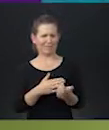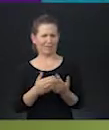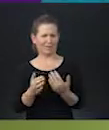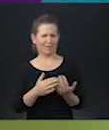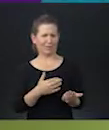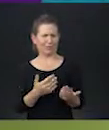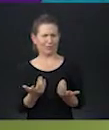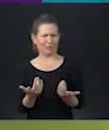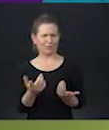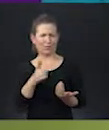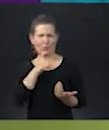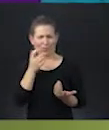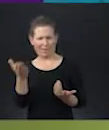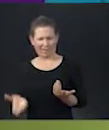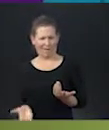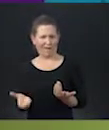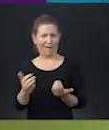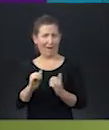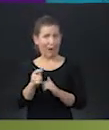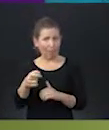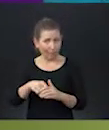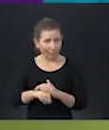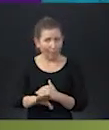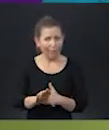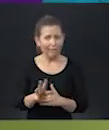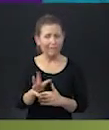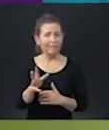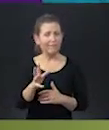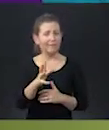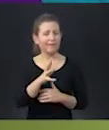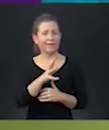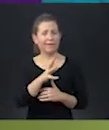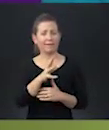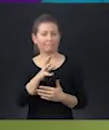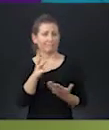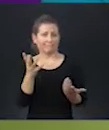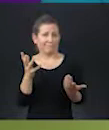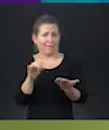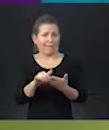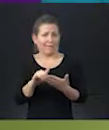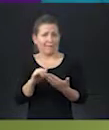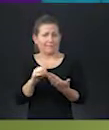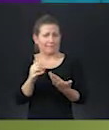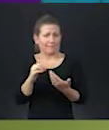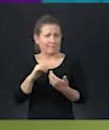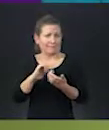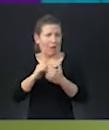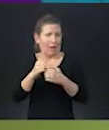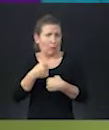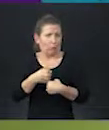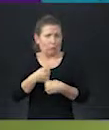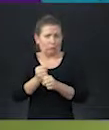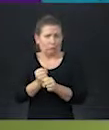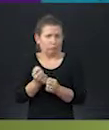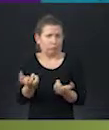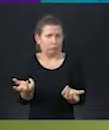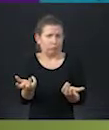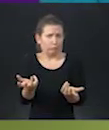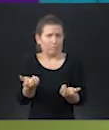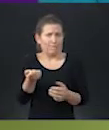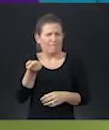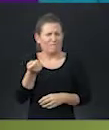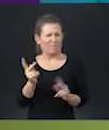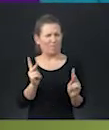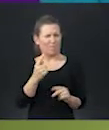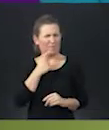they are, who they are born, how they're born, and that's how they were created. And a few people